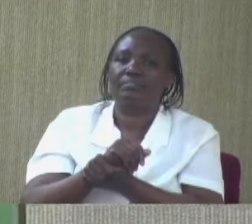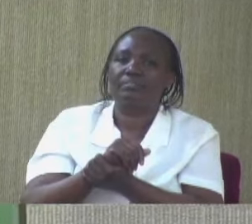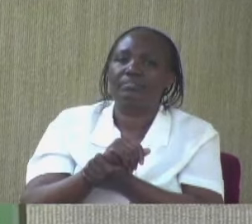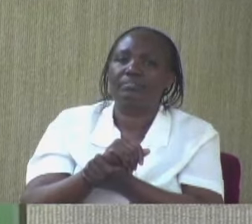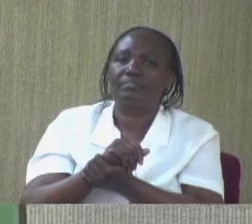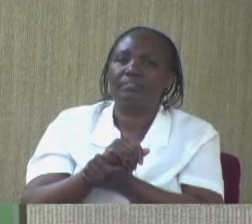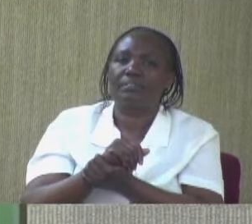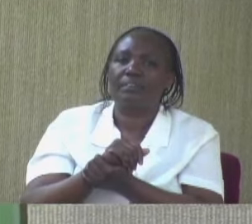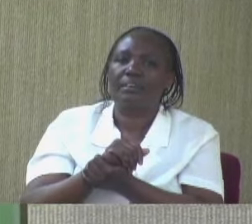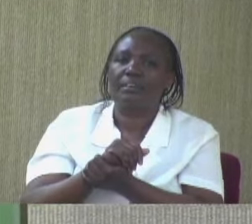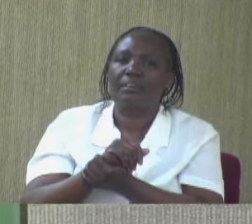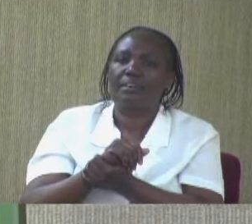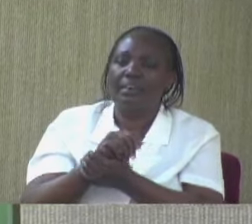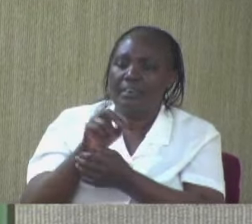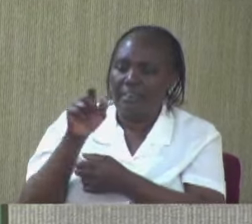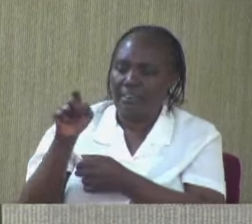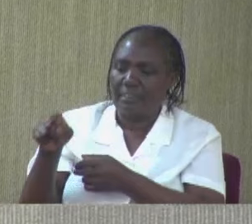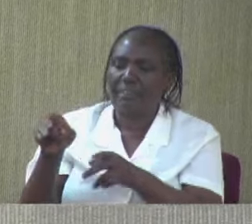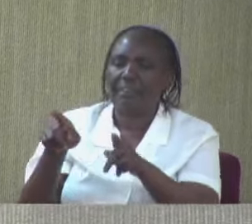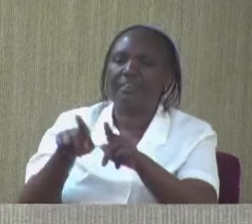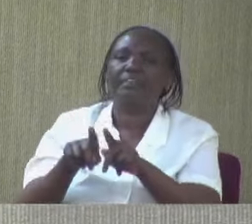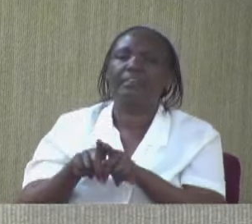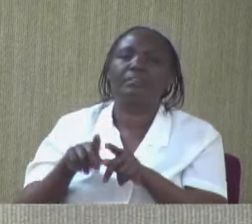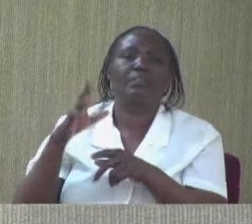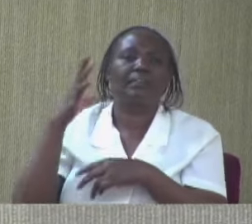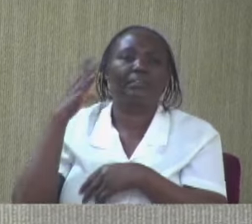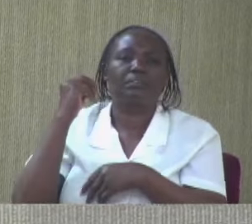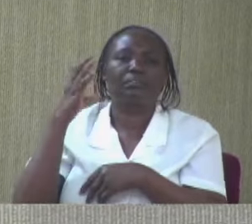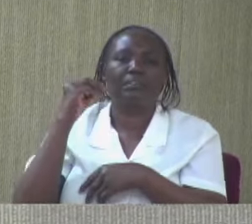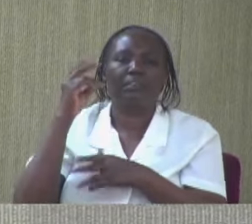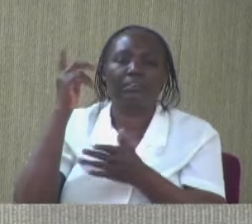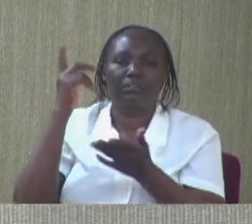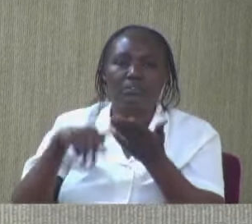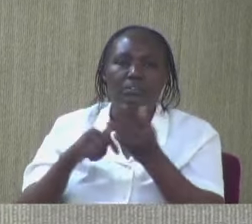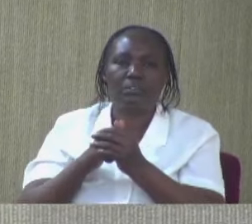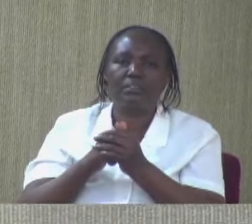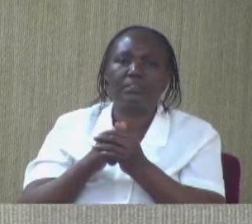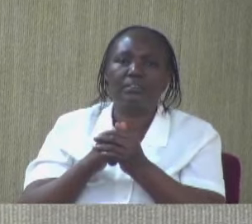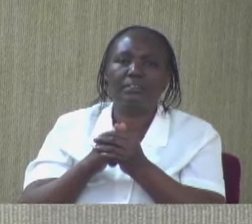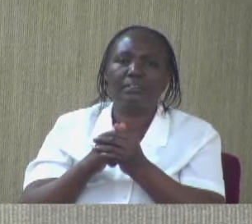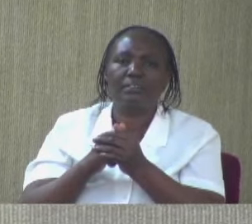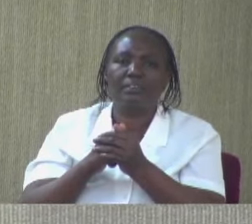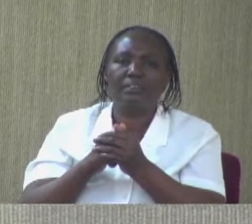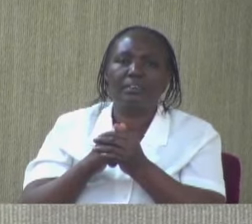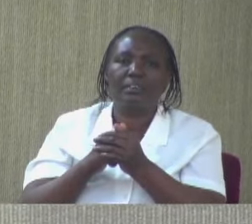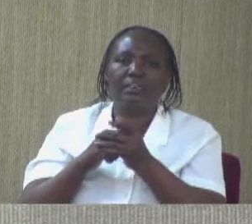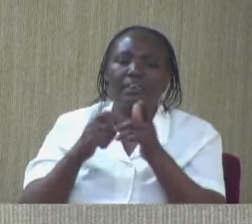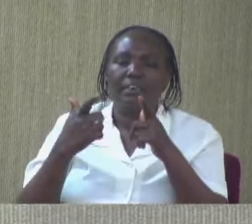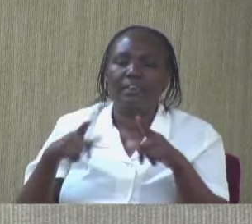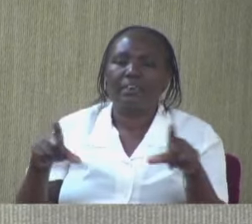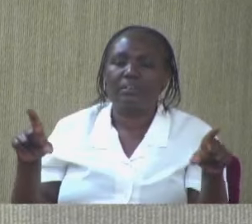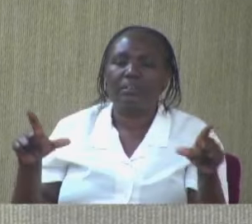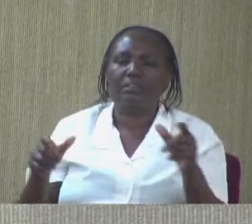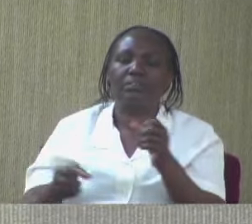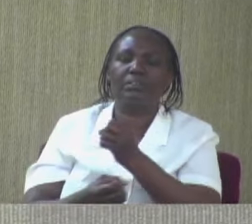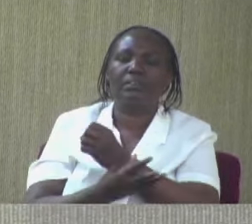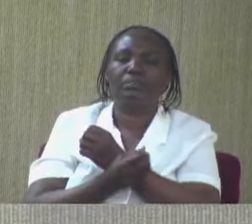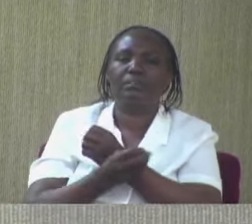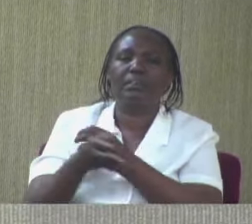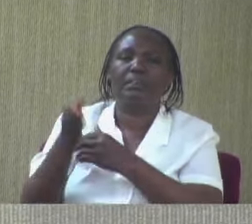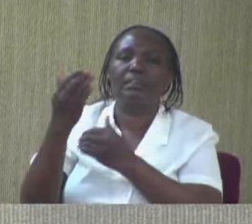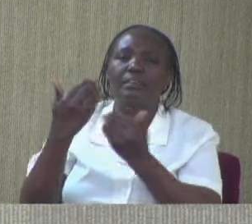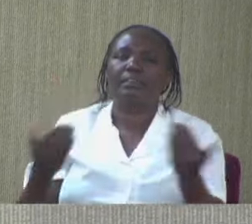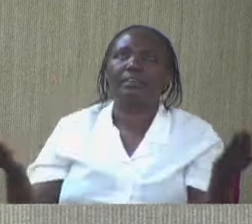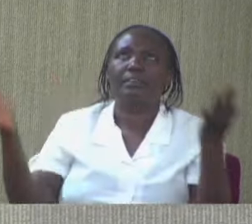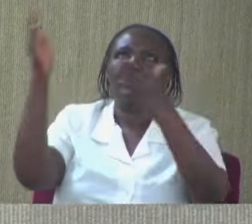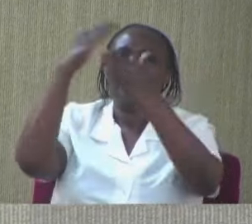therefore, she also experiences inadequacy and limitation of human language to describe the things of heaven. As